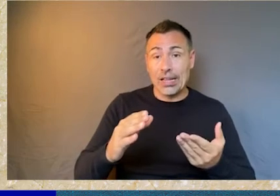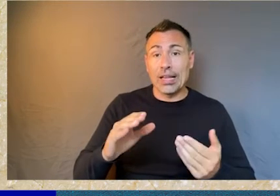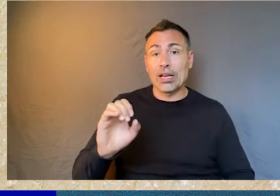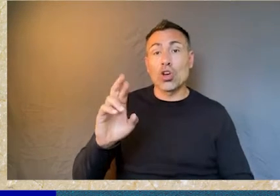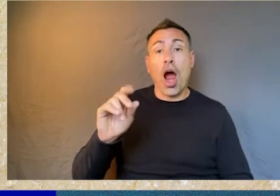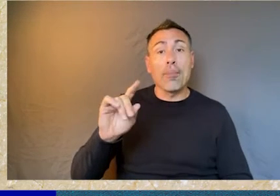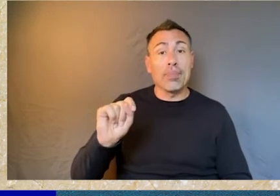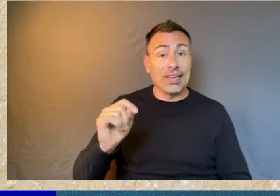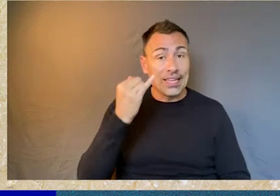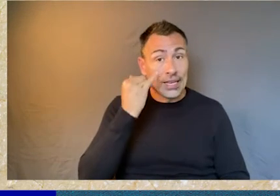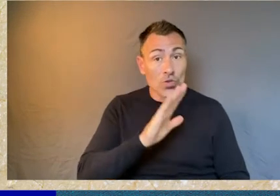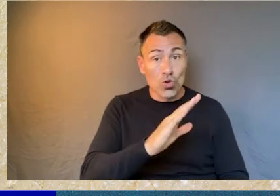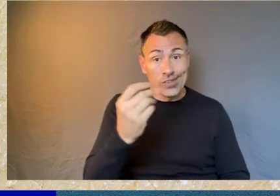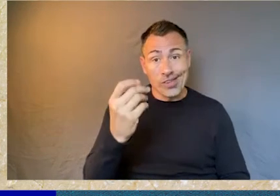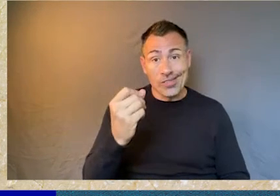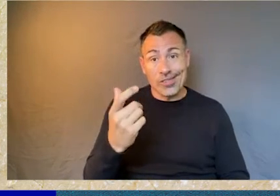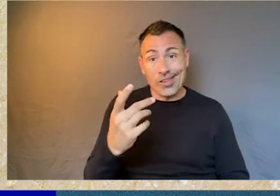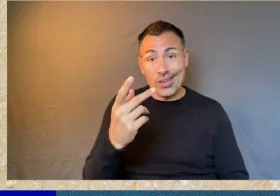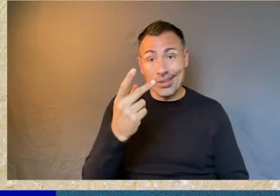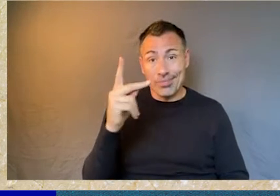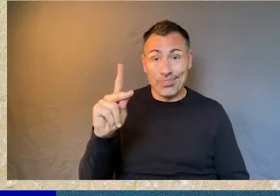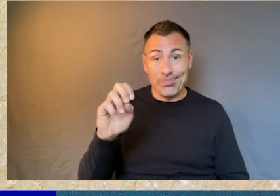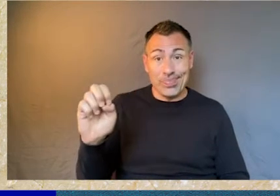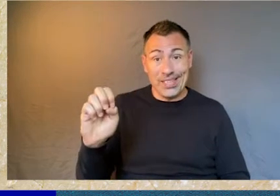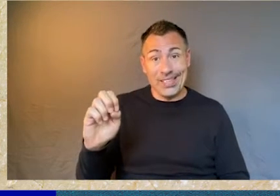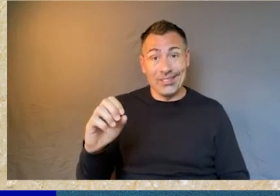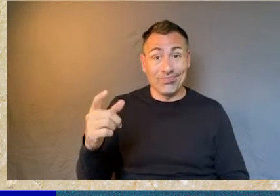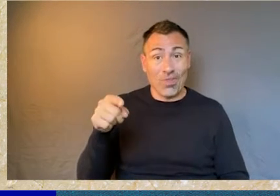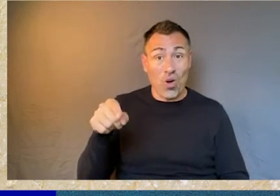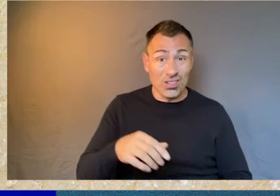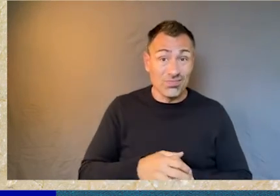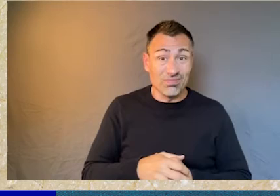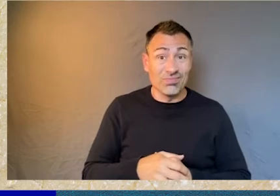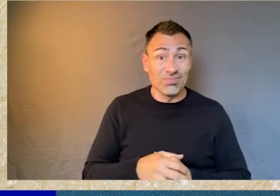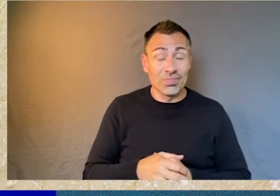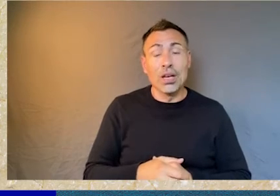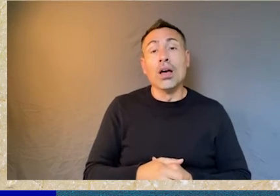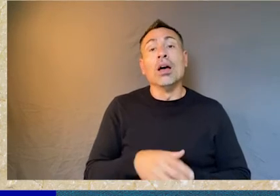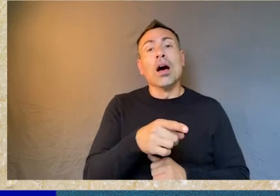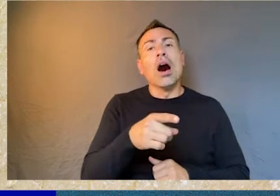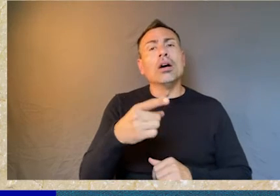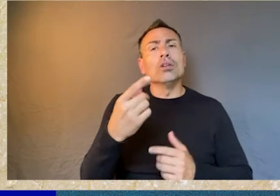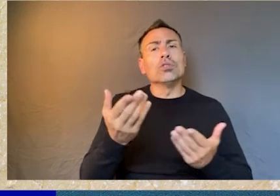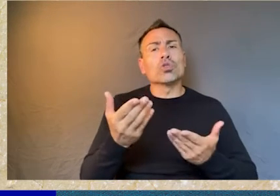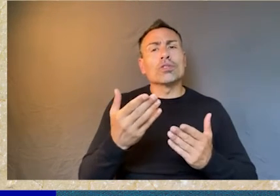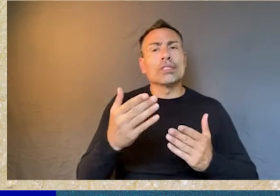it. A service animal must always be under the control of its user. For example, it